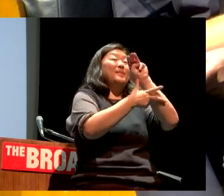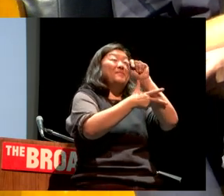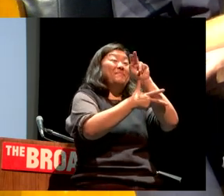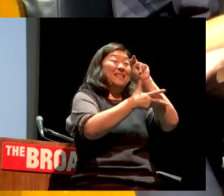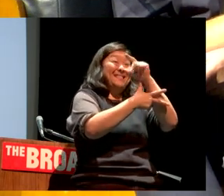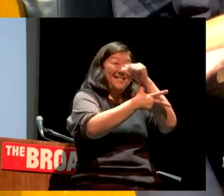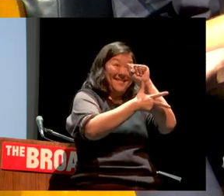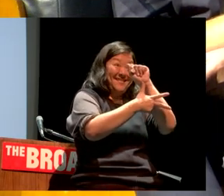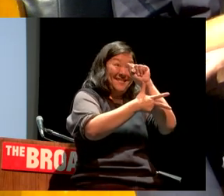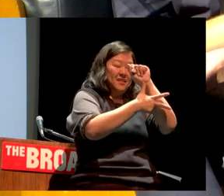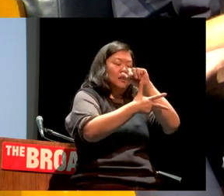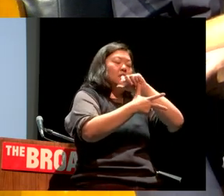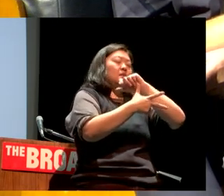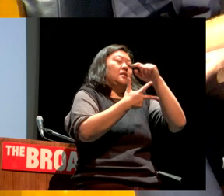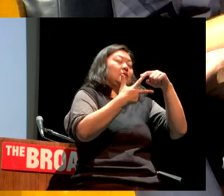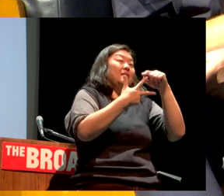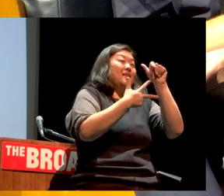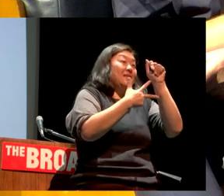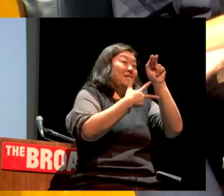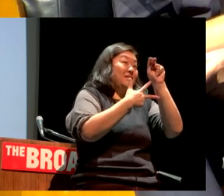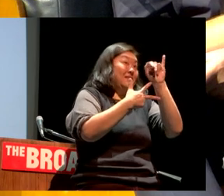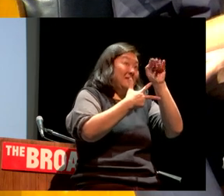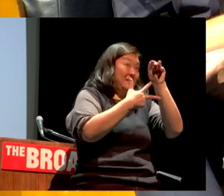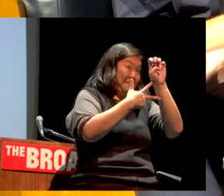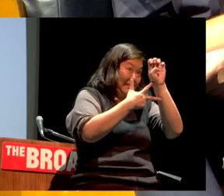Takashi, I wanted to ask you about the Flower Project